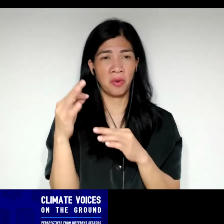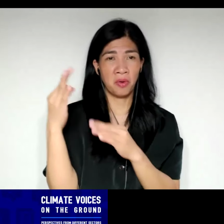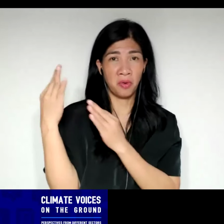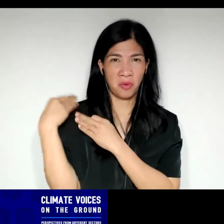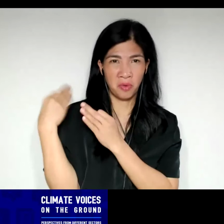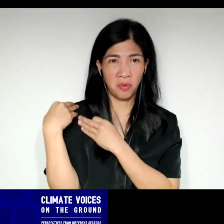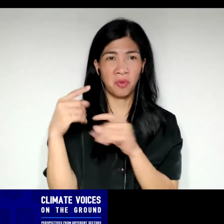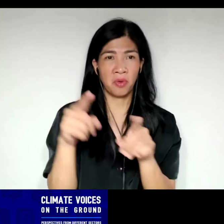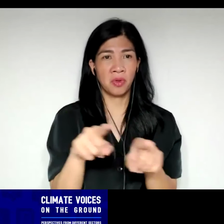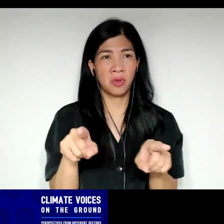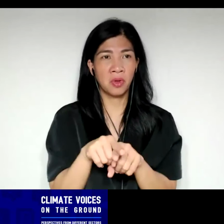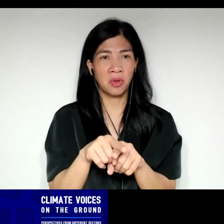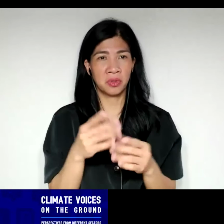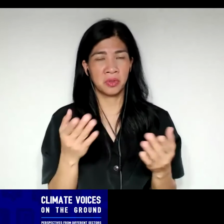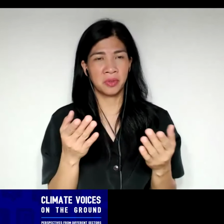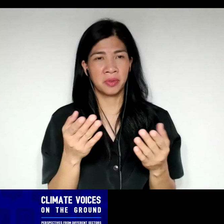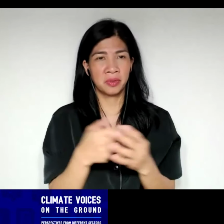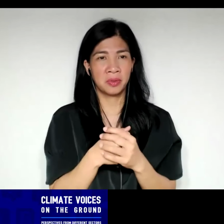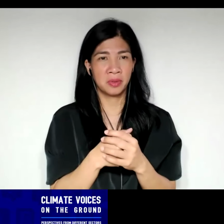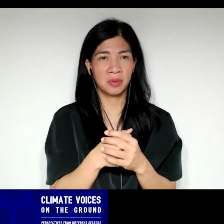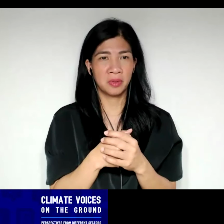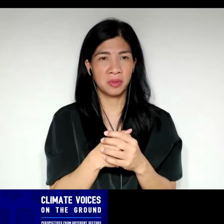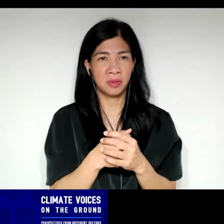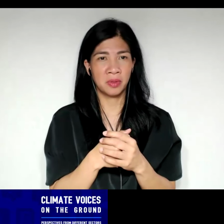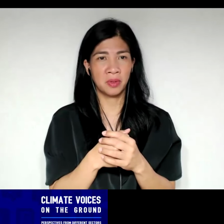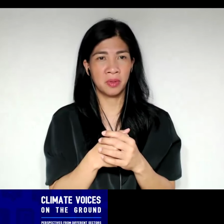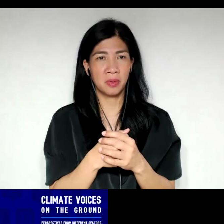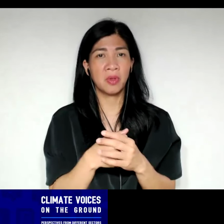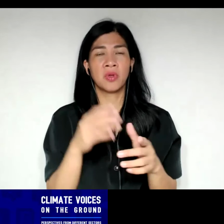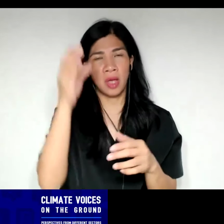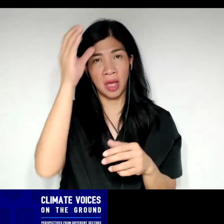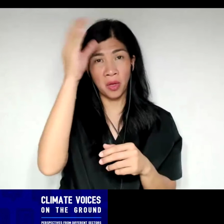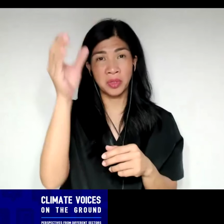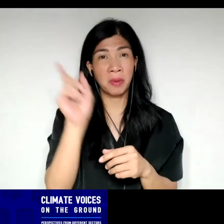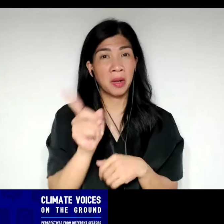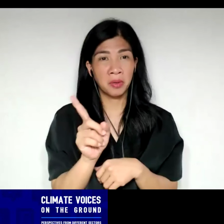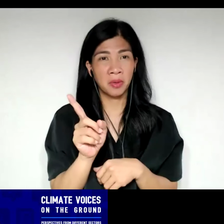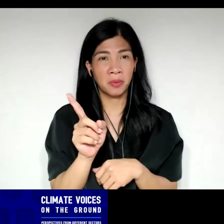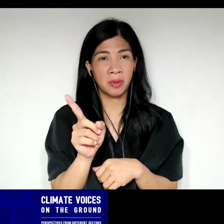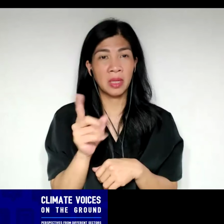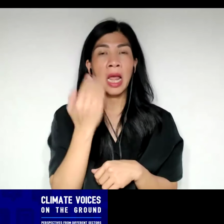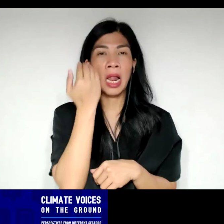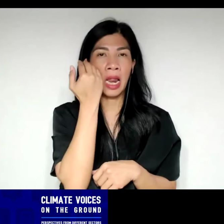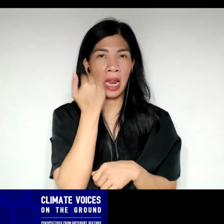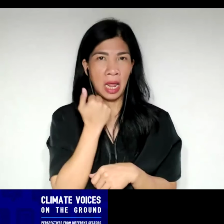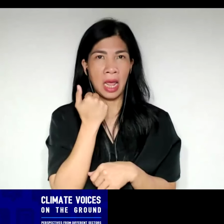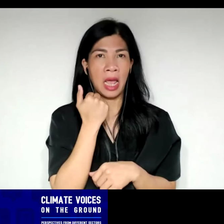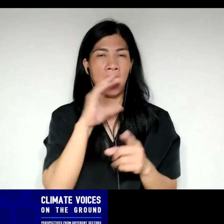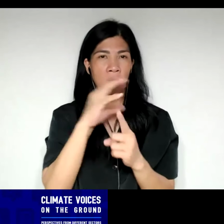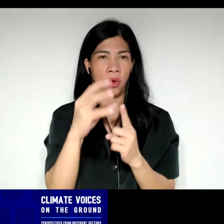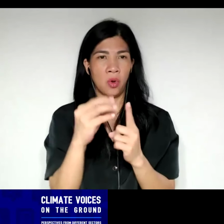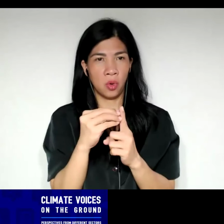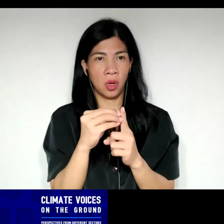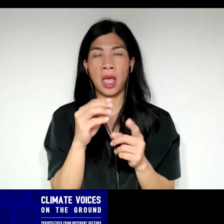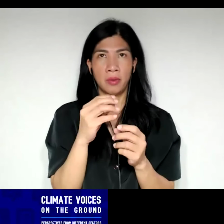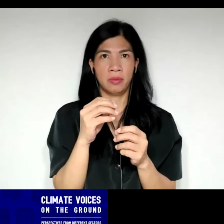just choose to not use it, right? And this is actually also a concept of a cultural lock-in, that we are